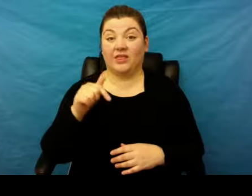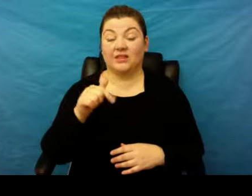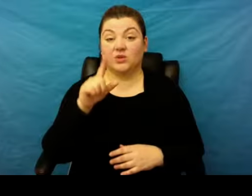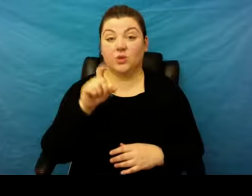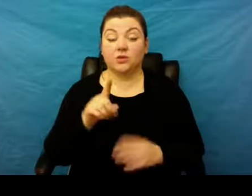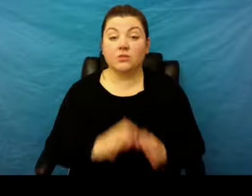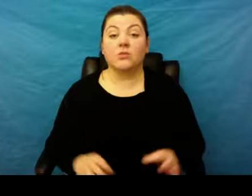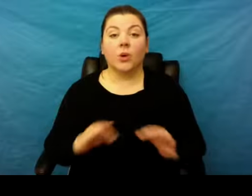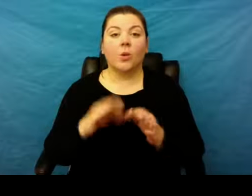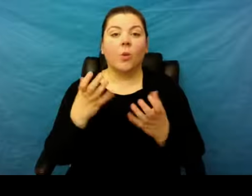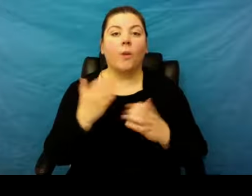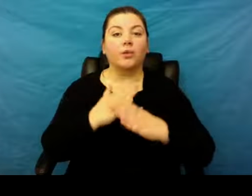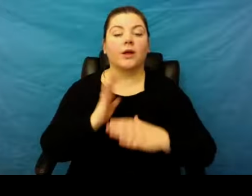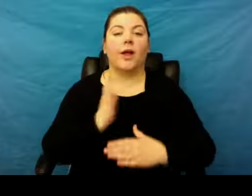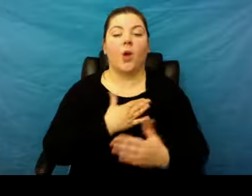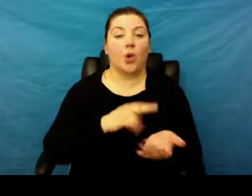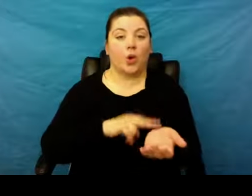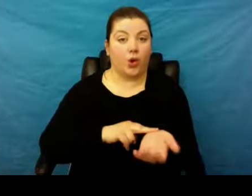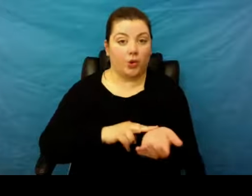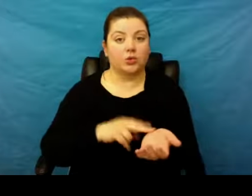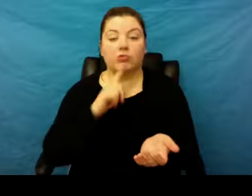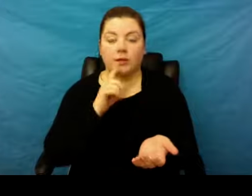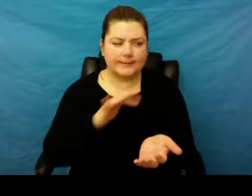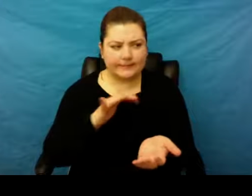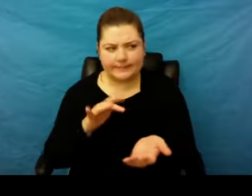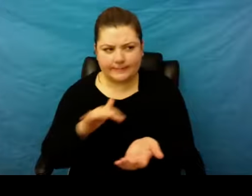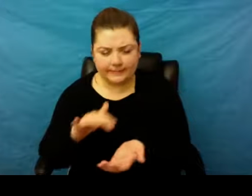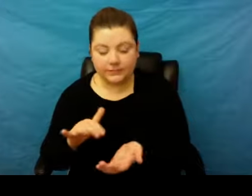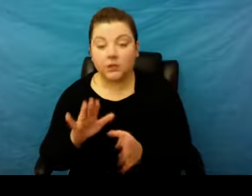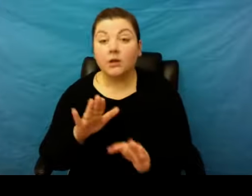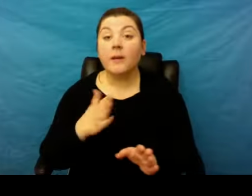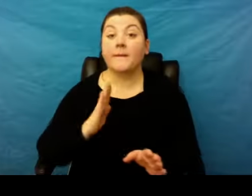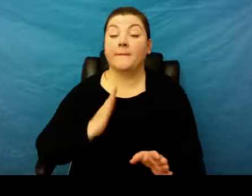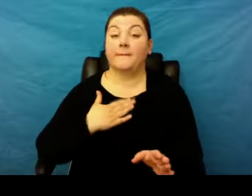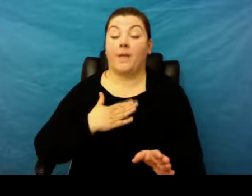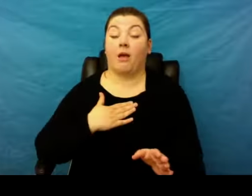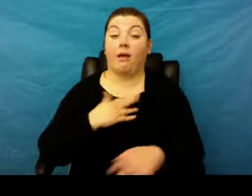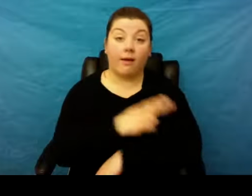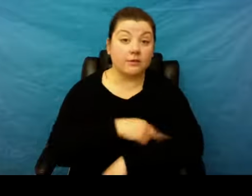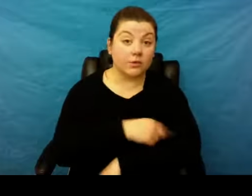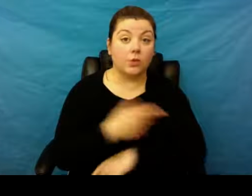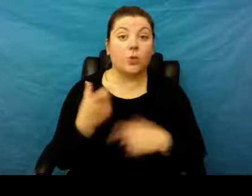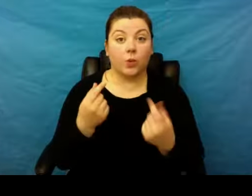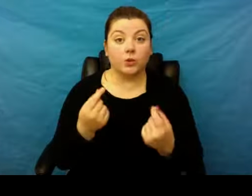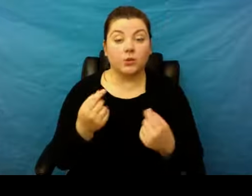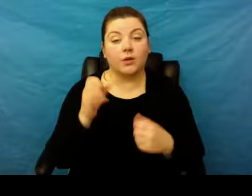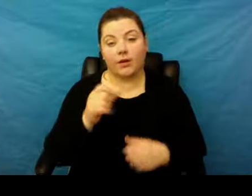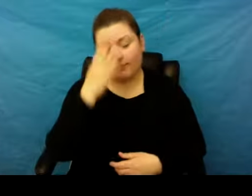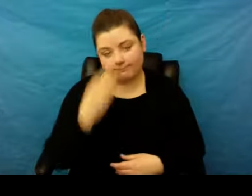nurses. And so I can tell you what we're doing in our hospital and what our experience has been. And